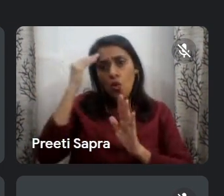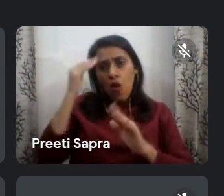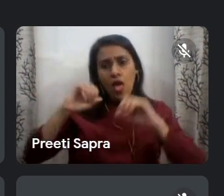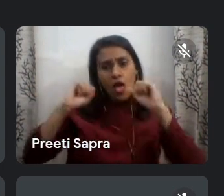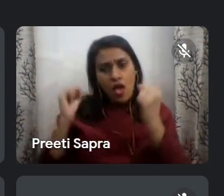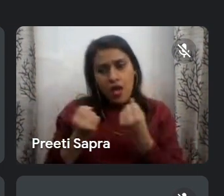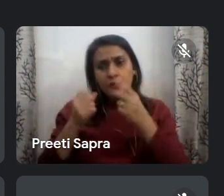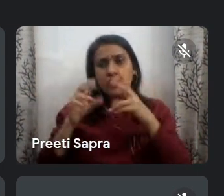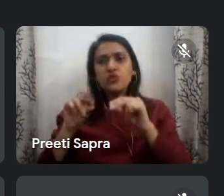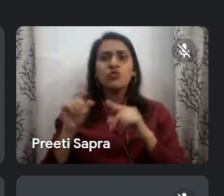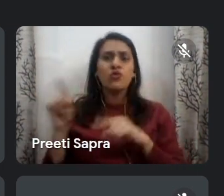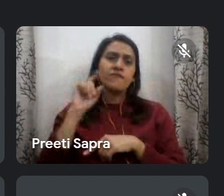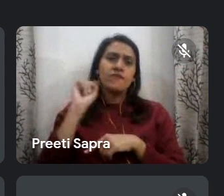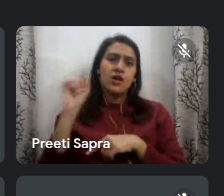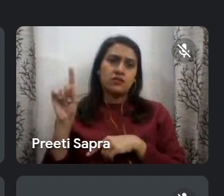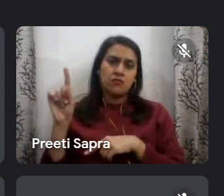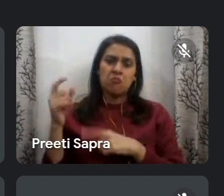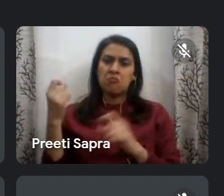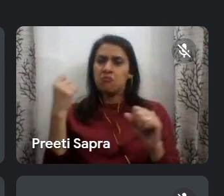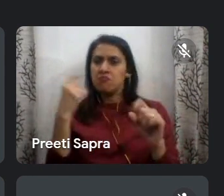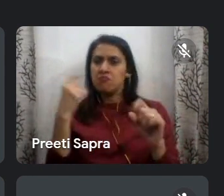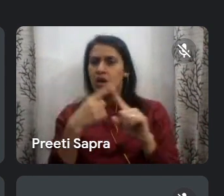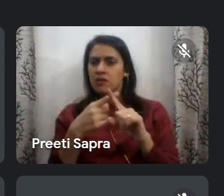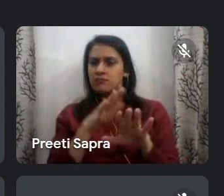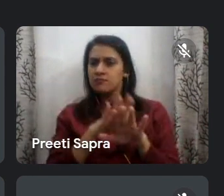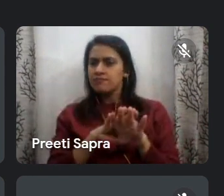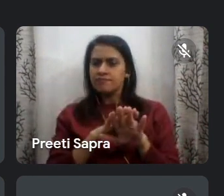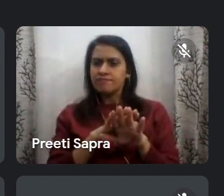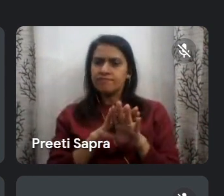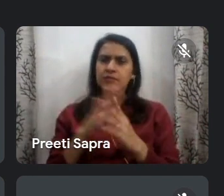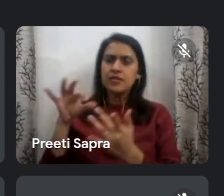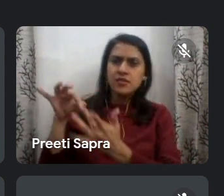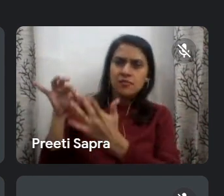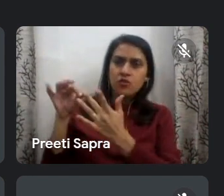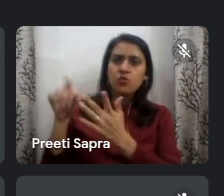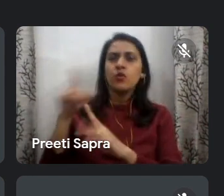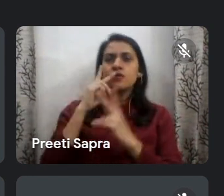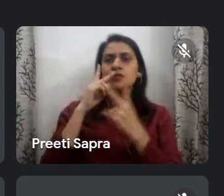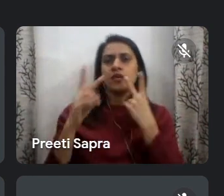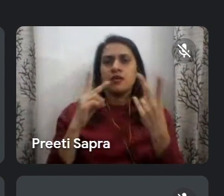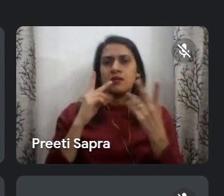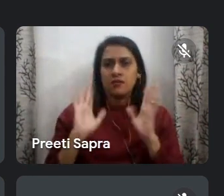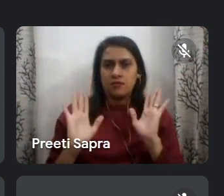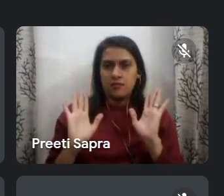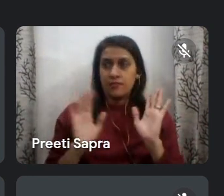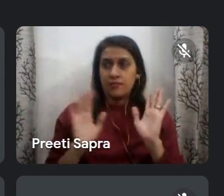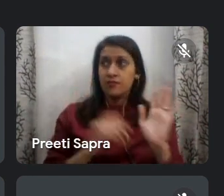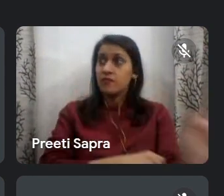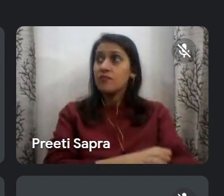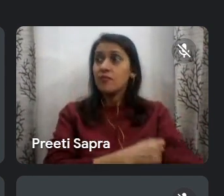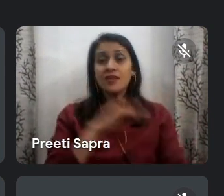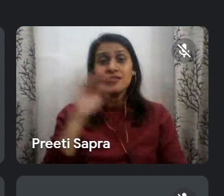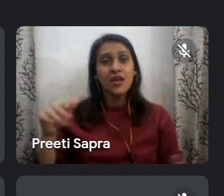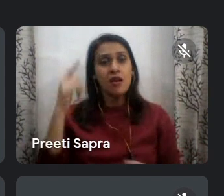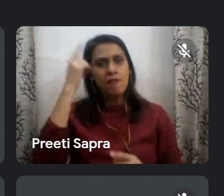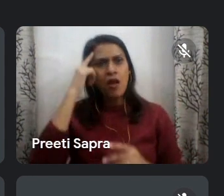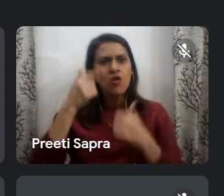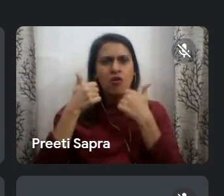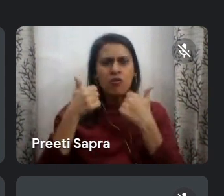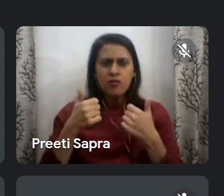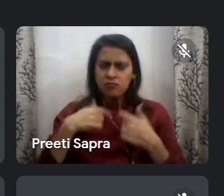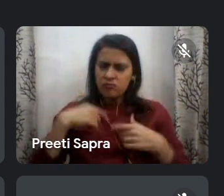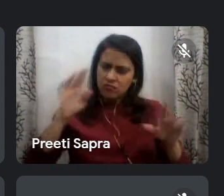that. Second is there is no set of guidelines, but the child should be mentally prepared.